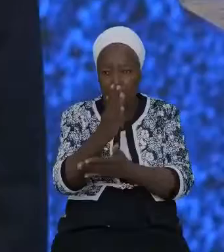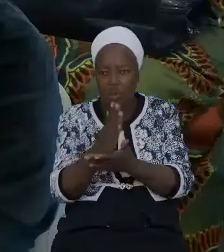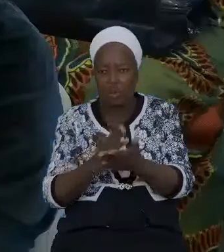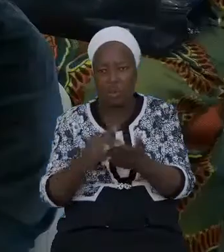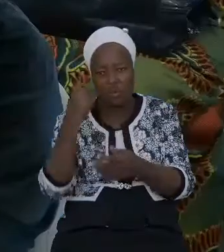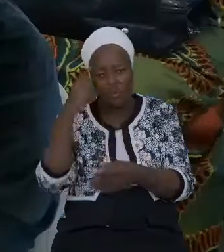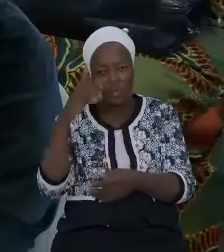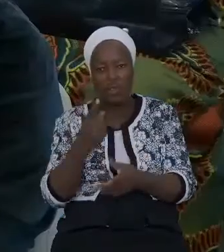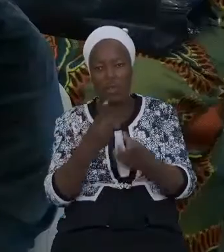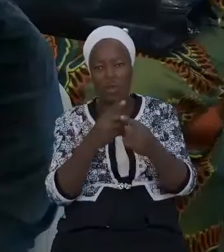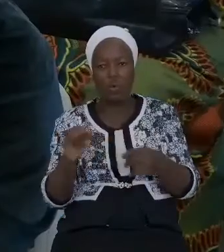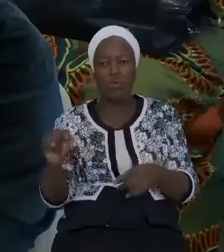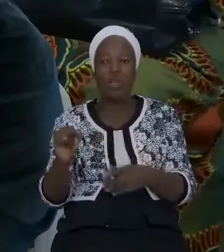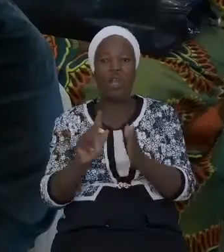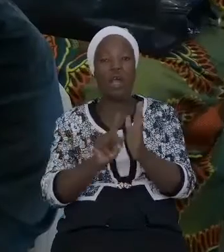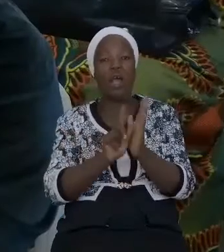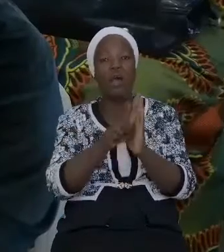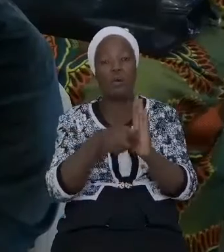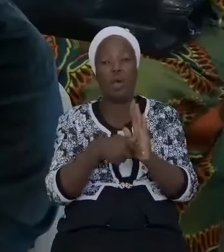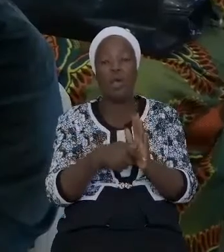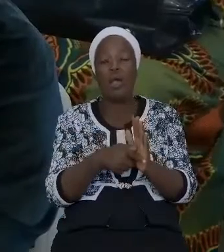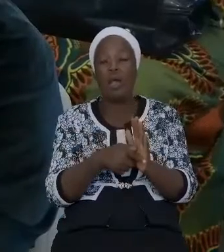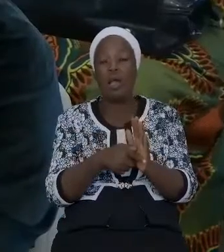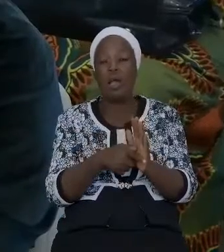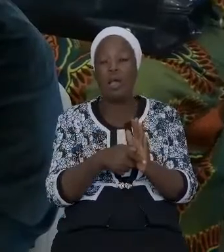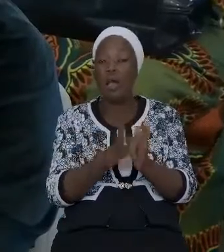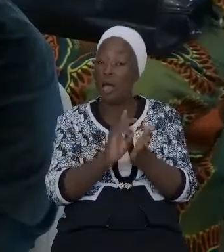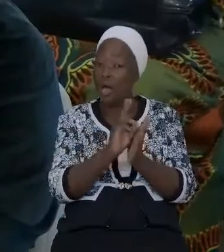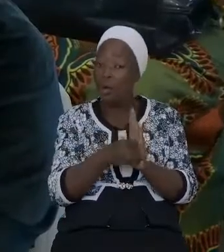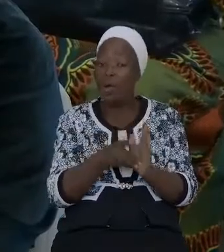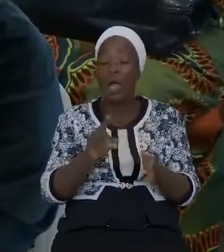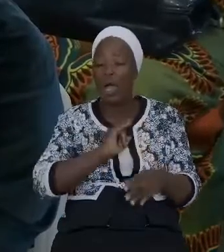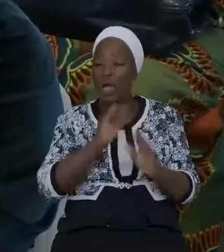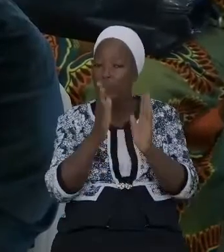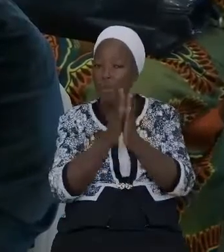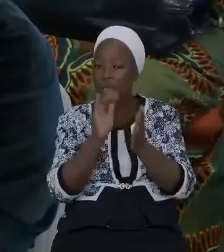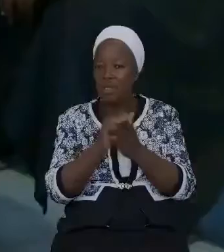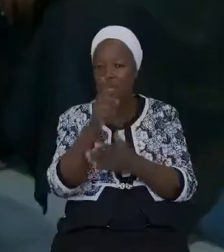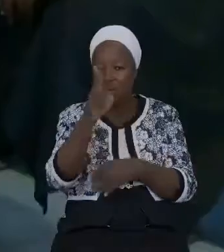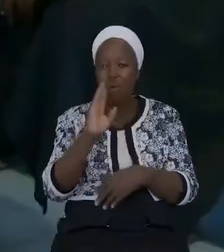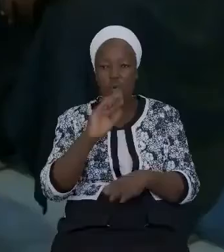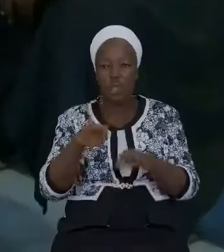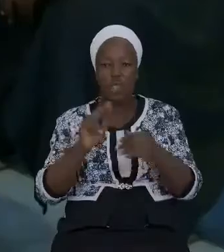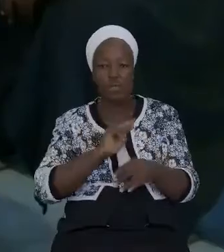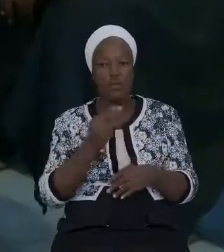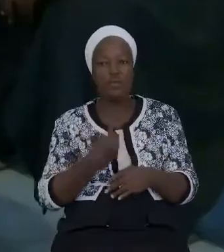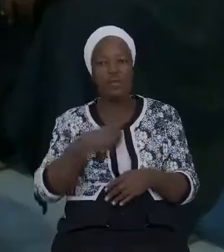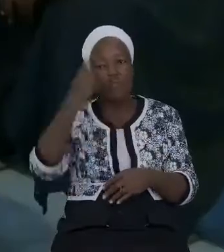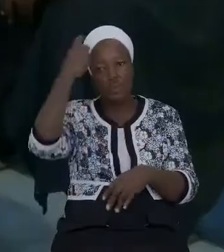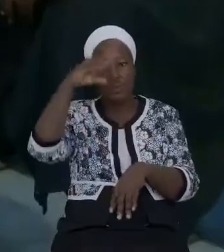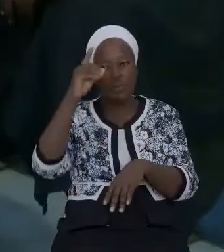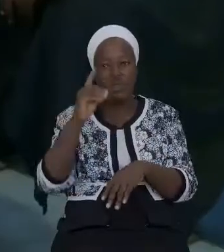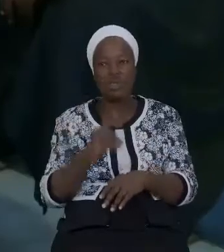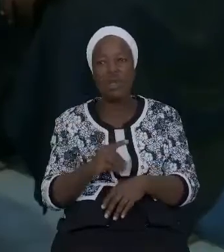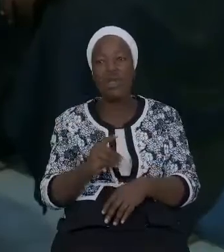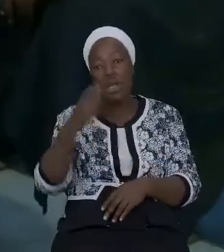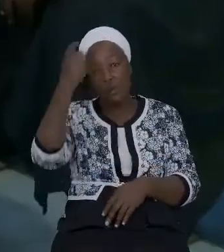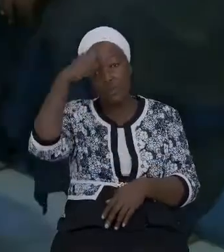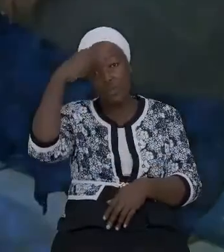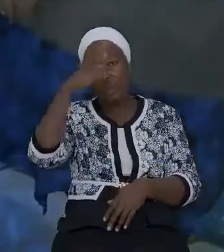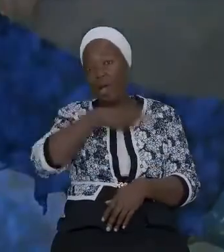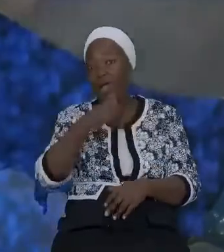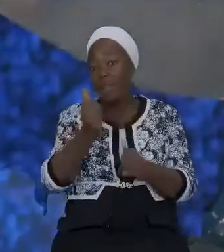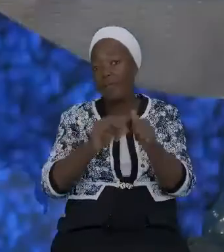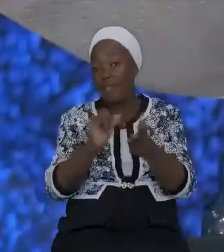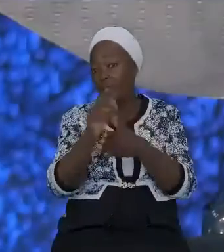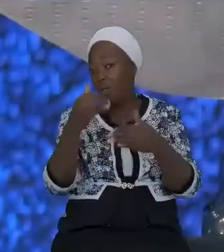the coming hour. I pray God will give us wisdom. And everything you have, everything